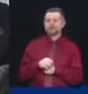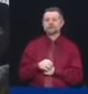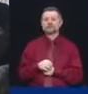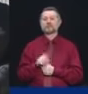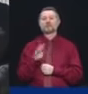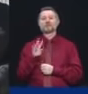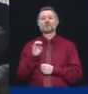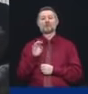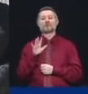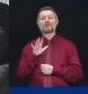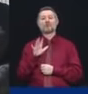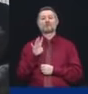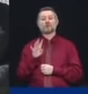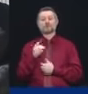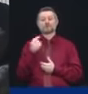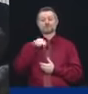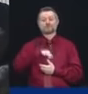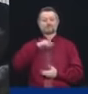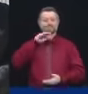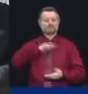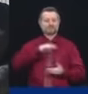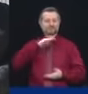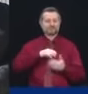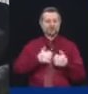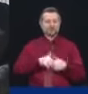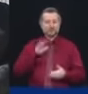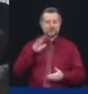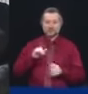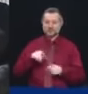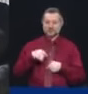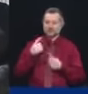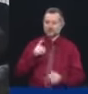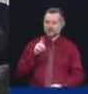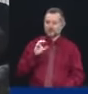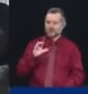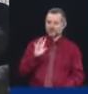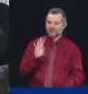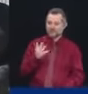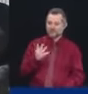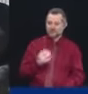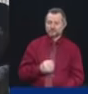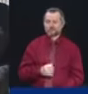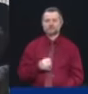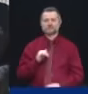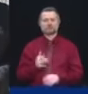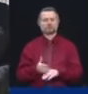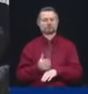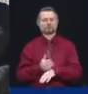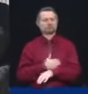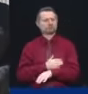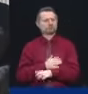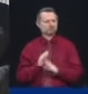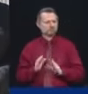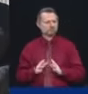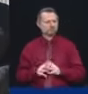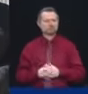454 intubated. That's the lowest number since December 4th. So great progress on the positivity